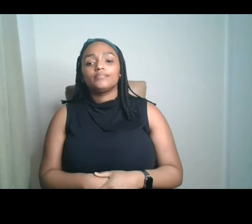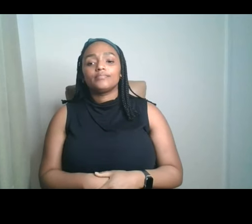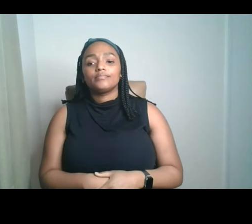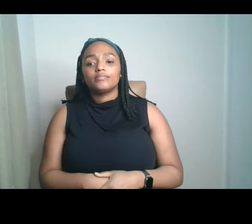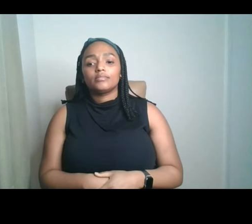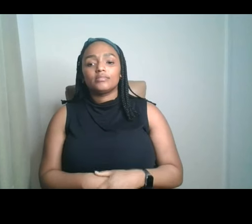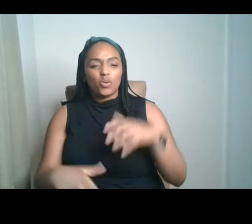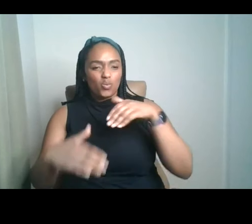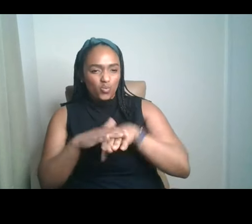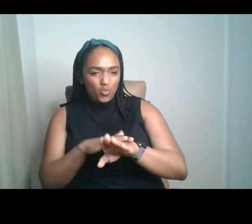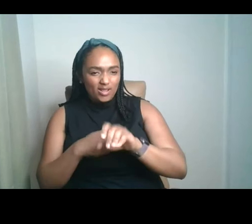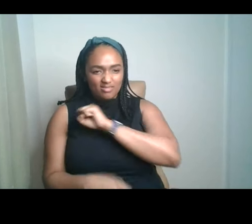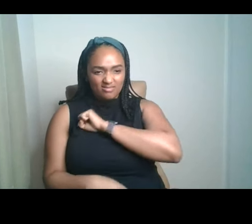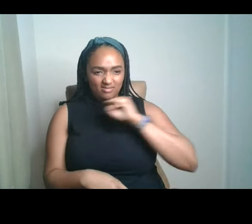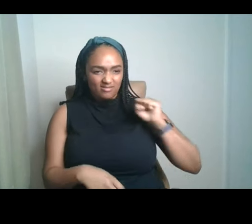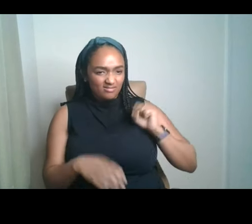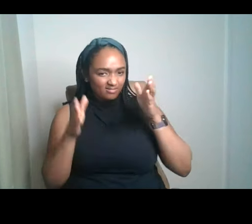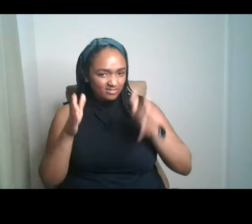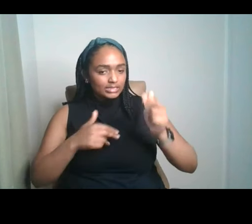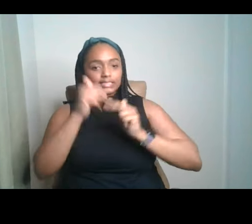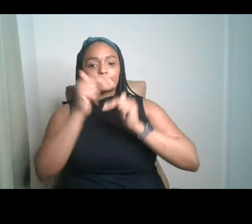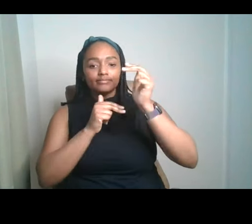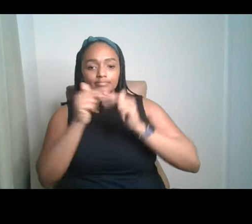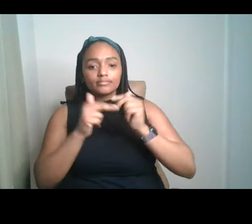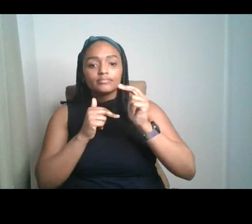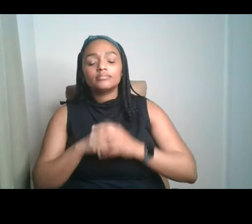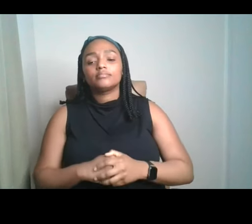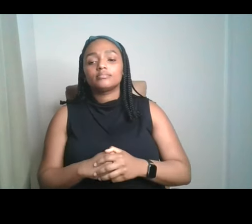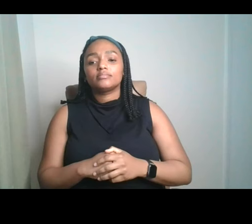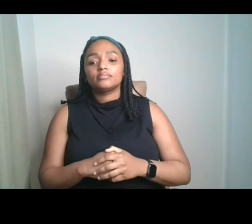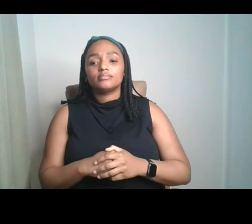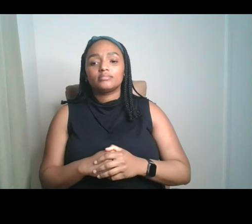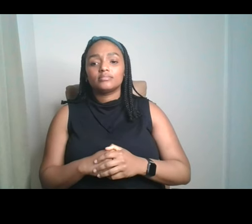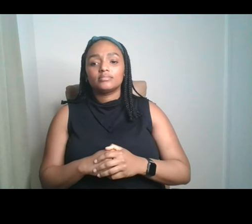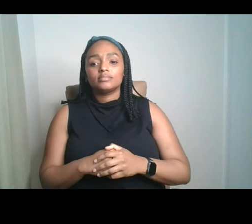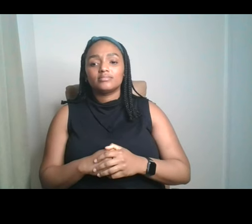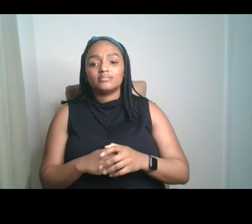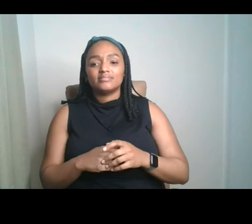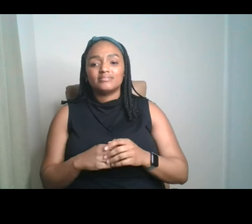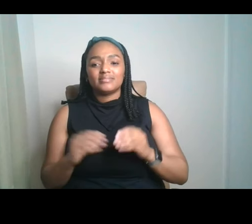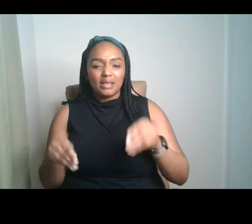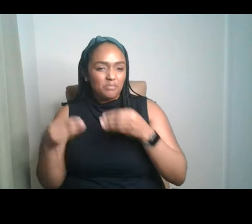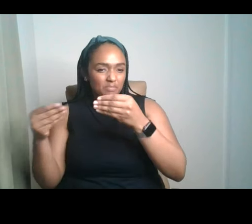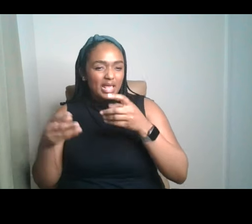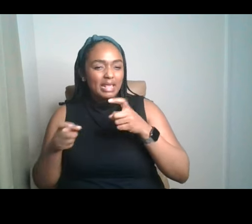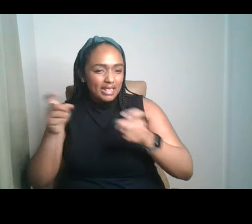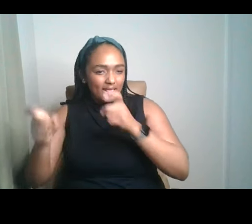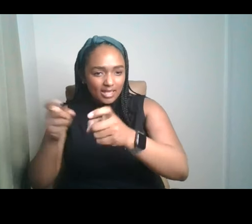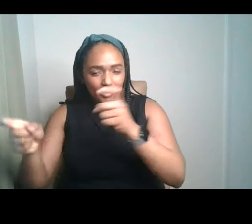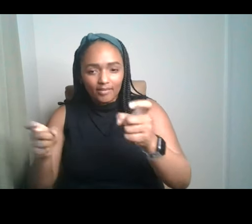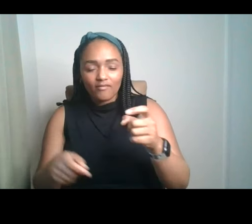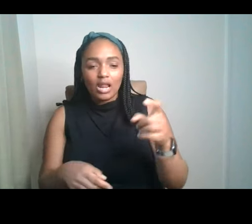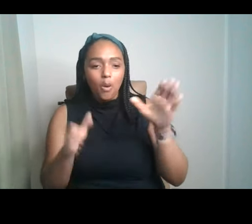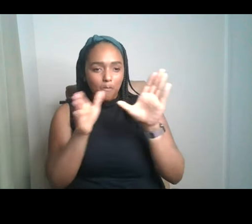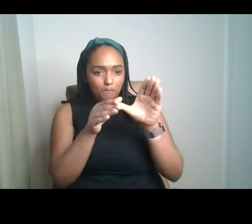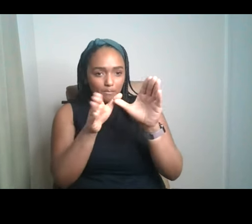Senate delivering butterflies and our message to let them know what was happening about the kids in the border